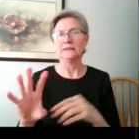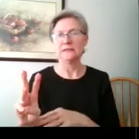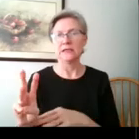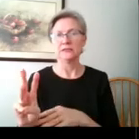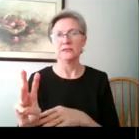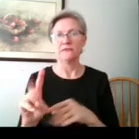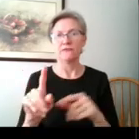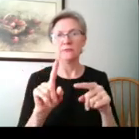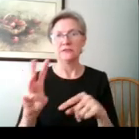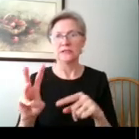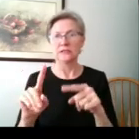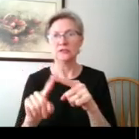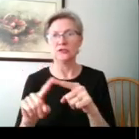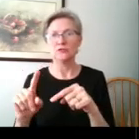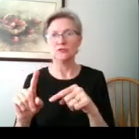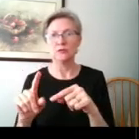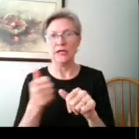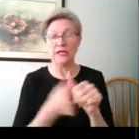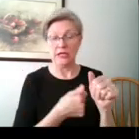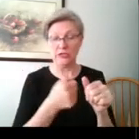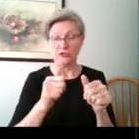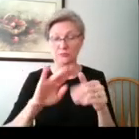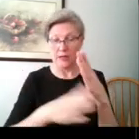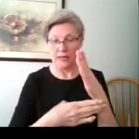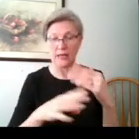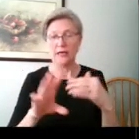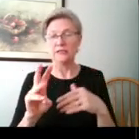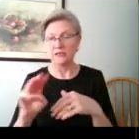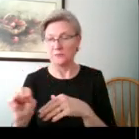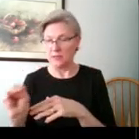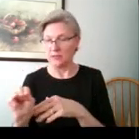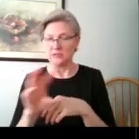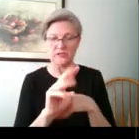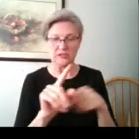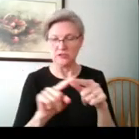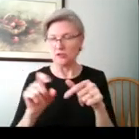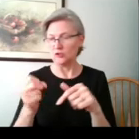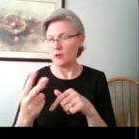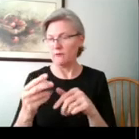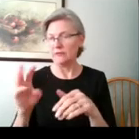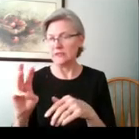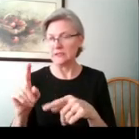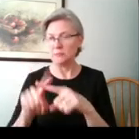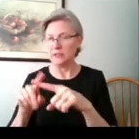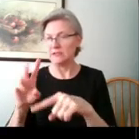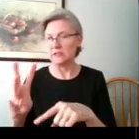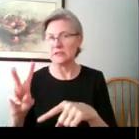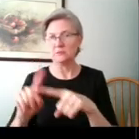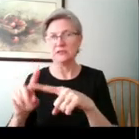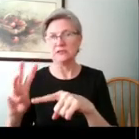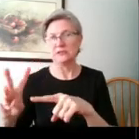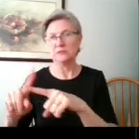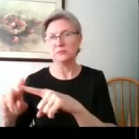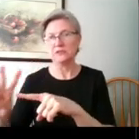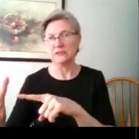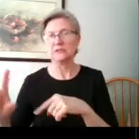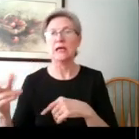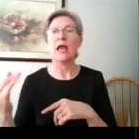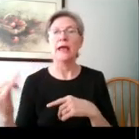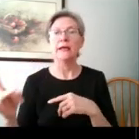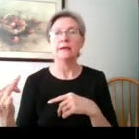Because from 6, each bag has 6 meters, and 6 to 12 is 6. And I'll add another 6, and that would get me to